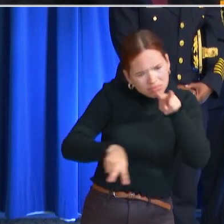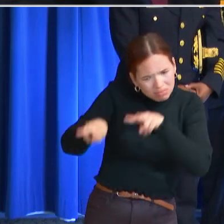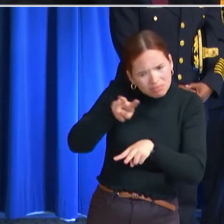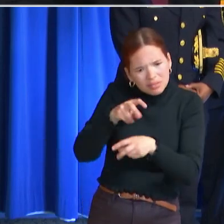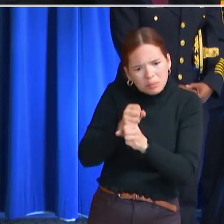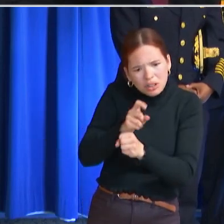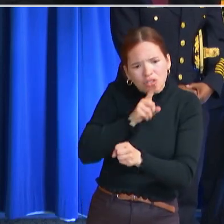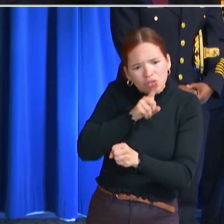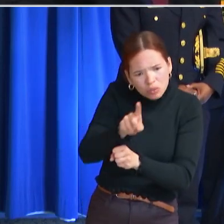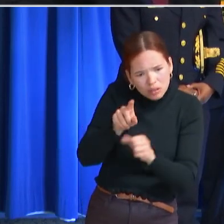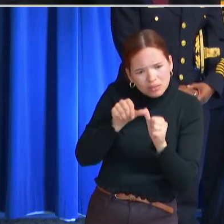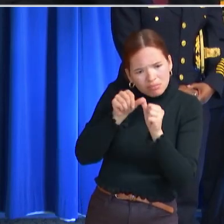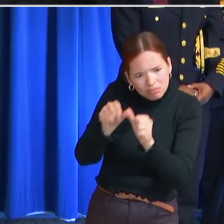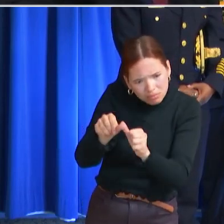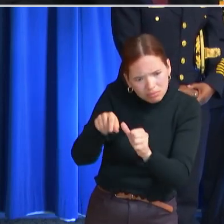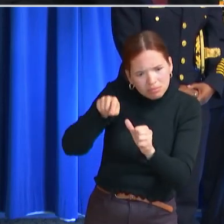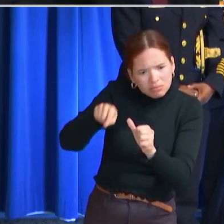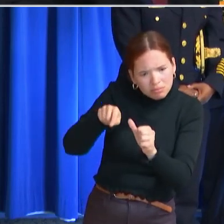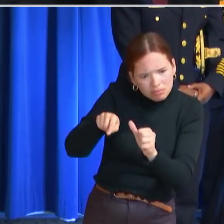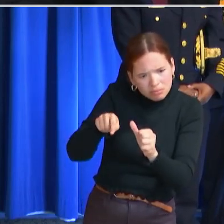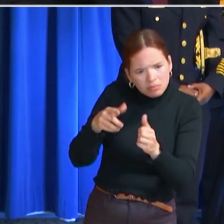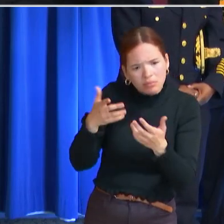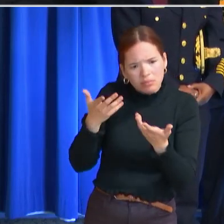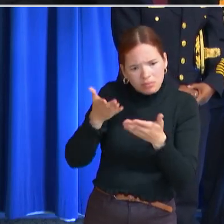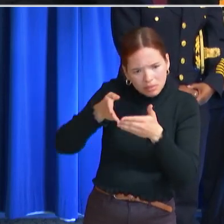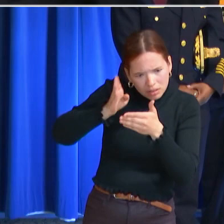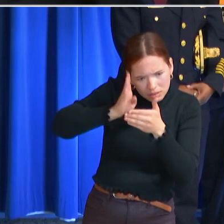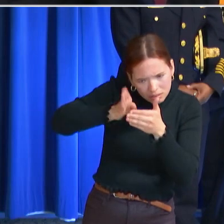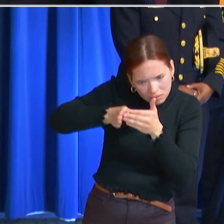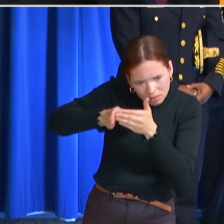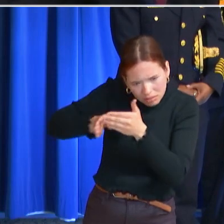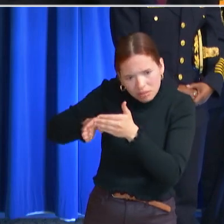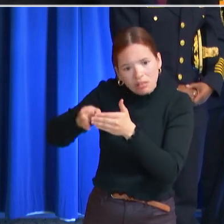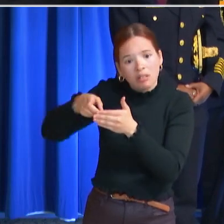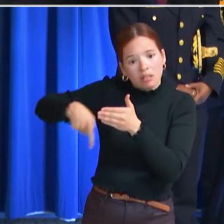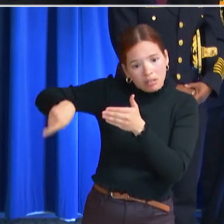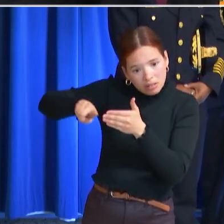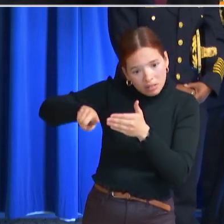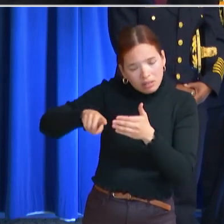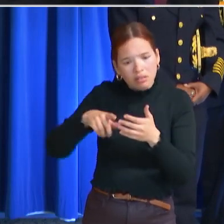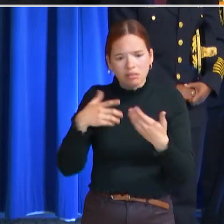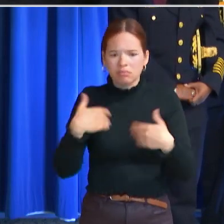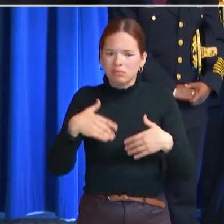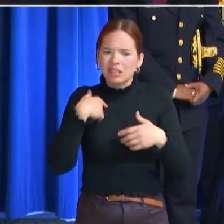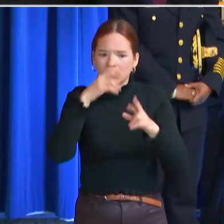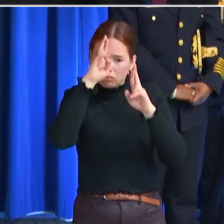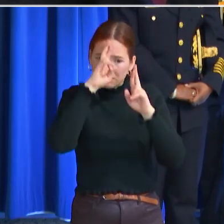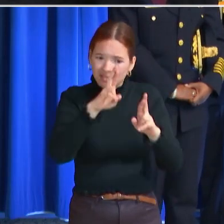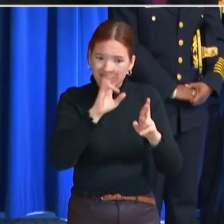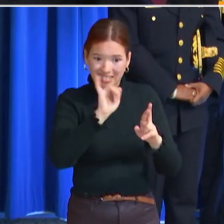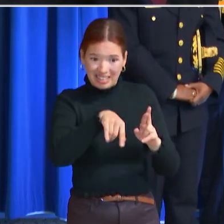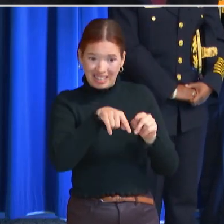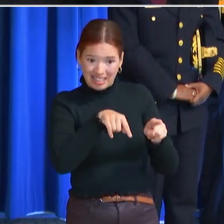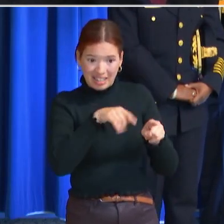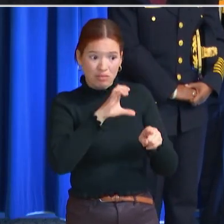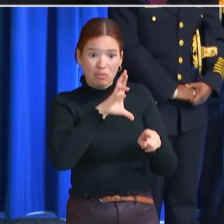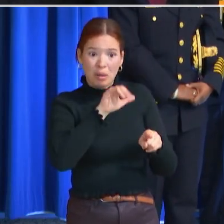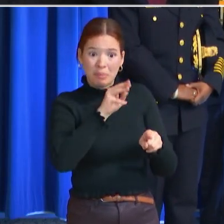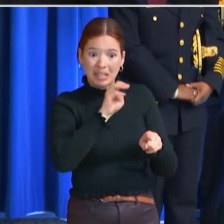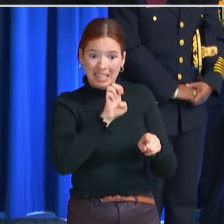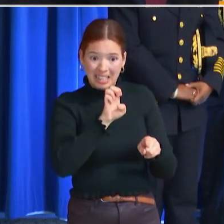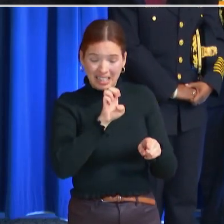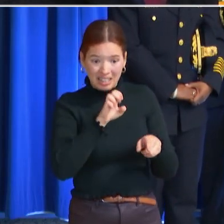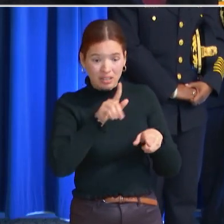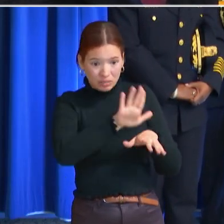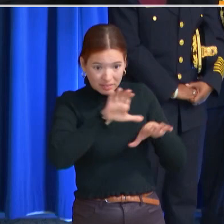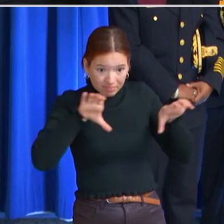are we actually seeing the outcomes that we want to see with respect to violent crime and people who commit violent crimes in our community.